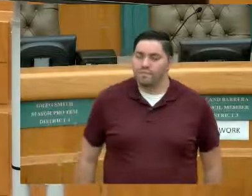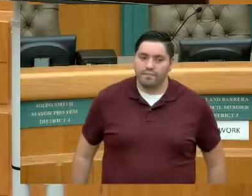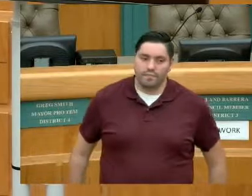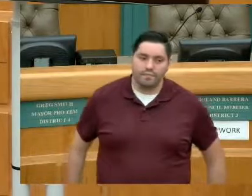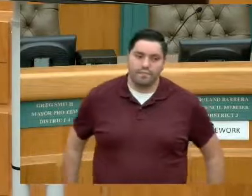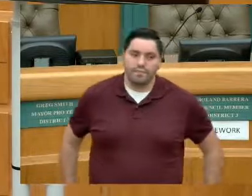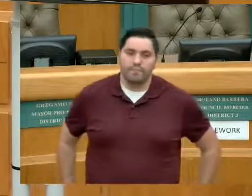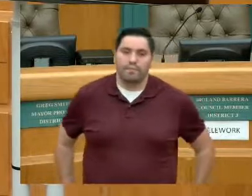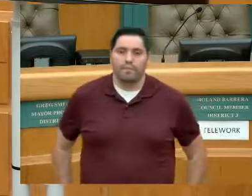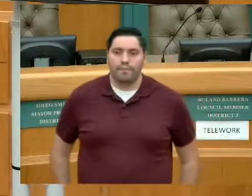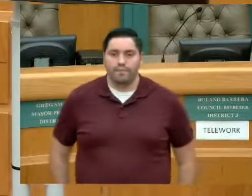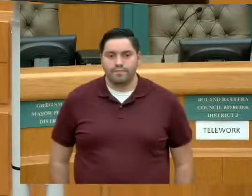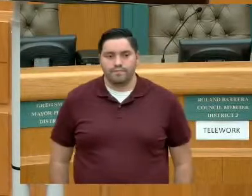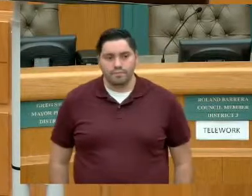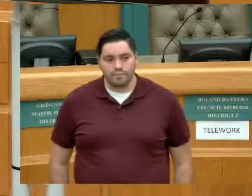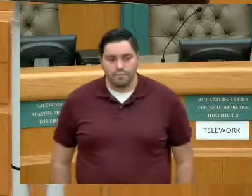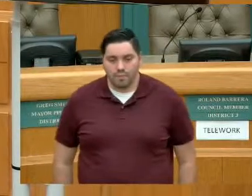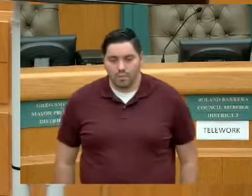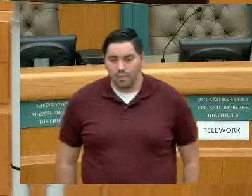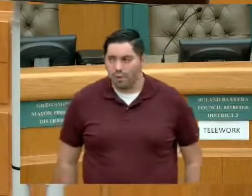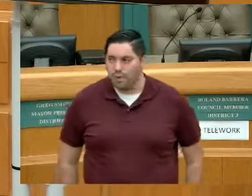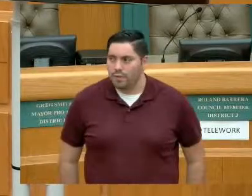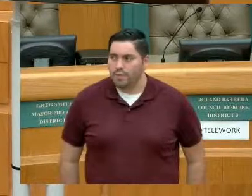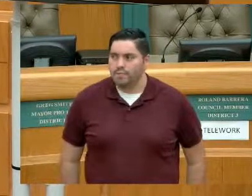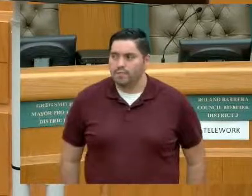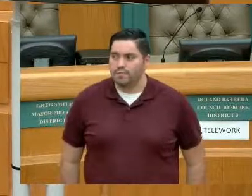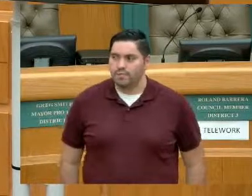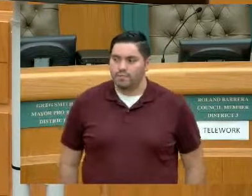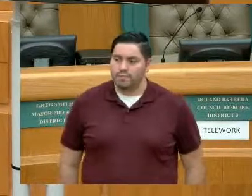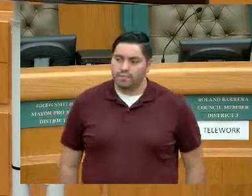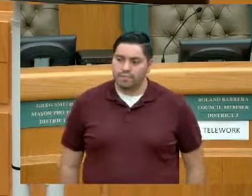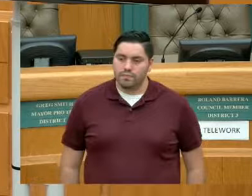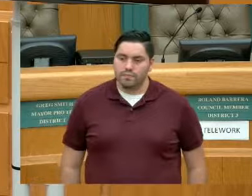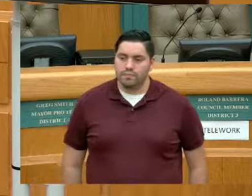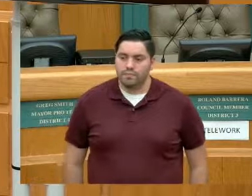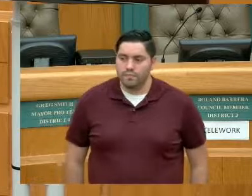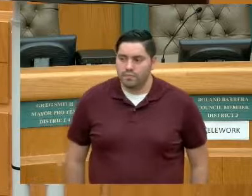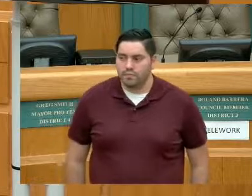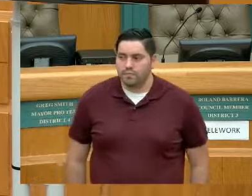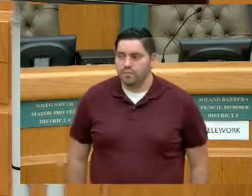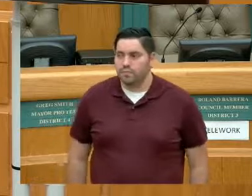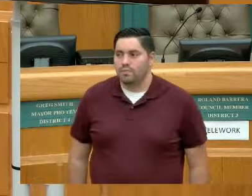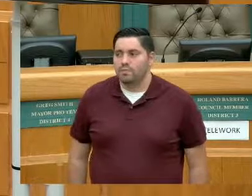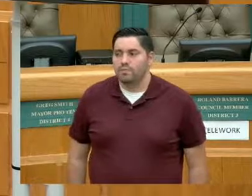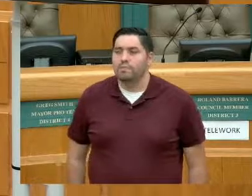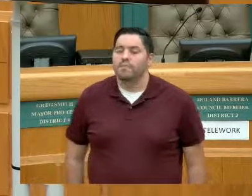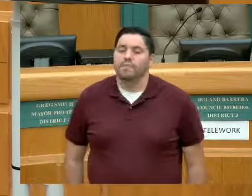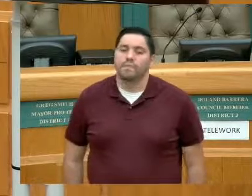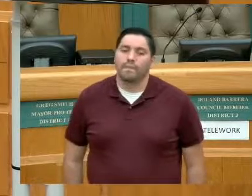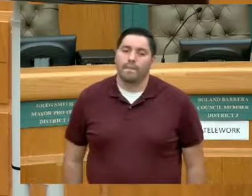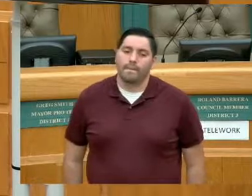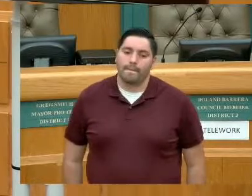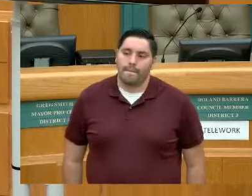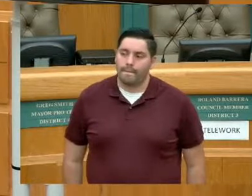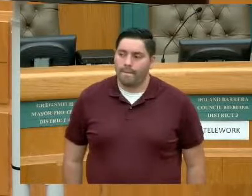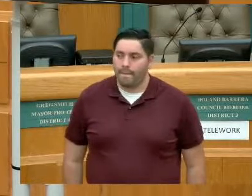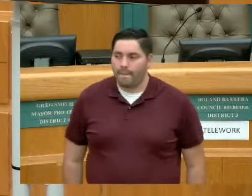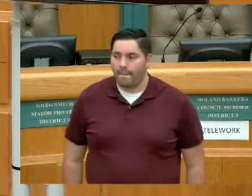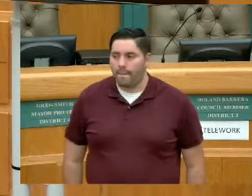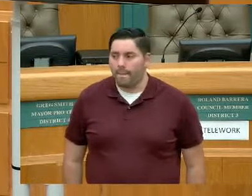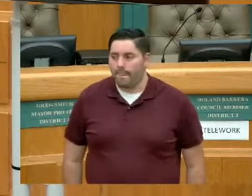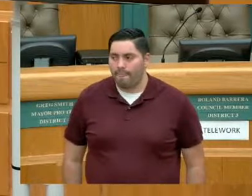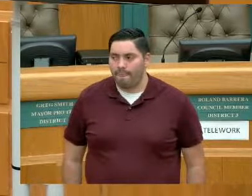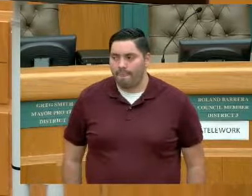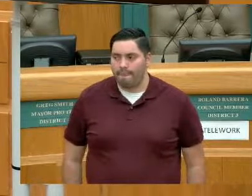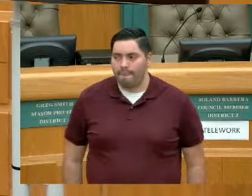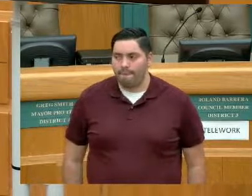buenas noticias en cuanto a las cifras por el virus. 2.5% de las personas examinadas han resultado positivas a la aportación del virus, lo que es buena